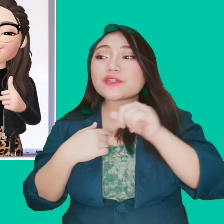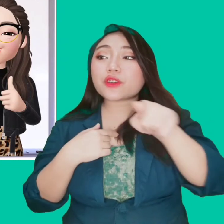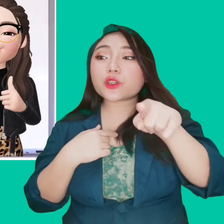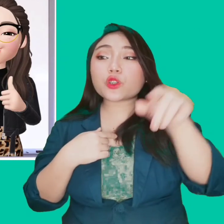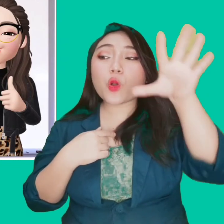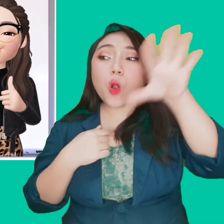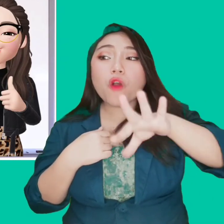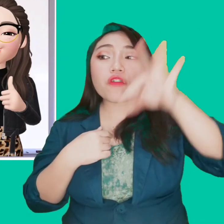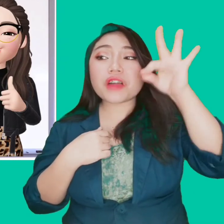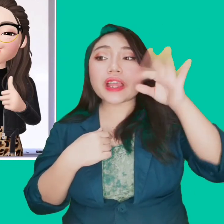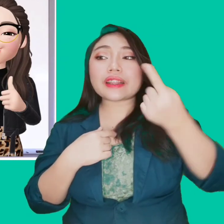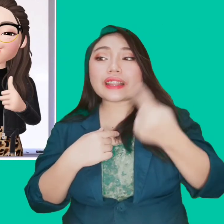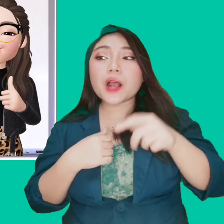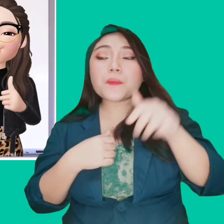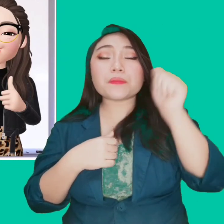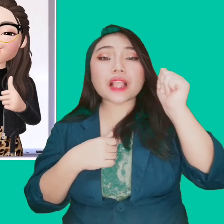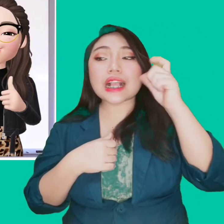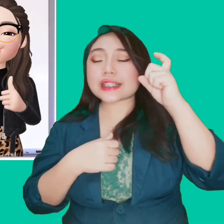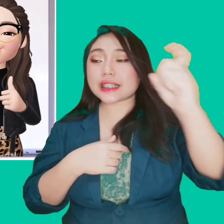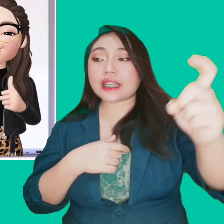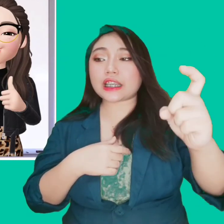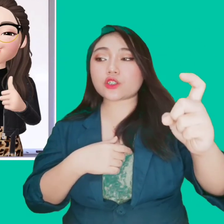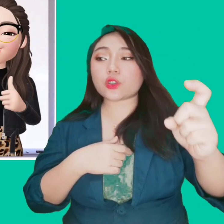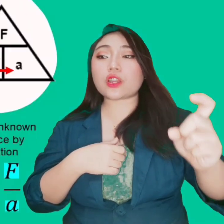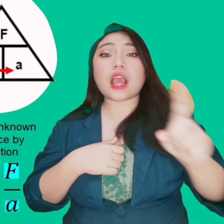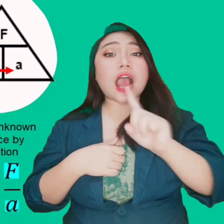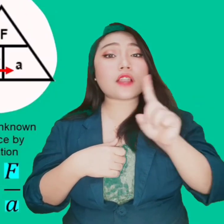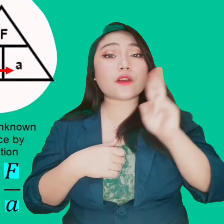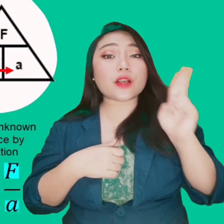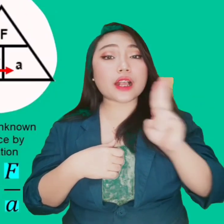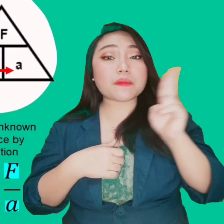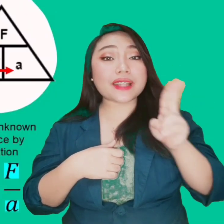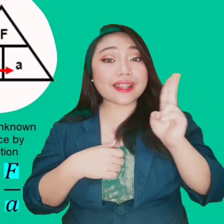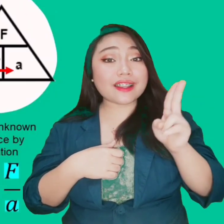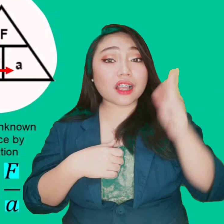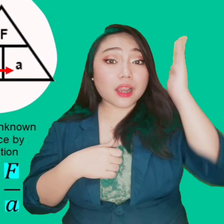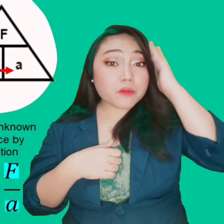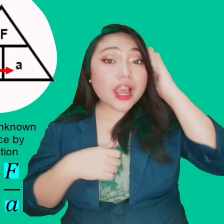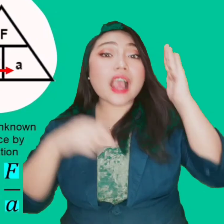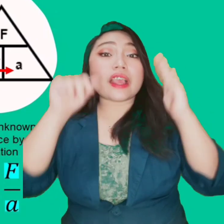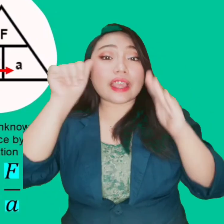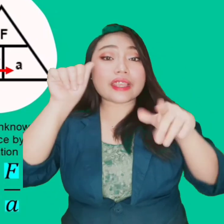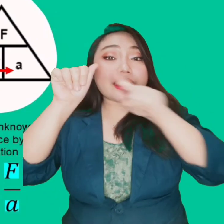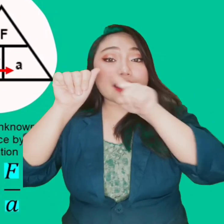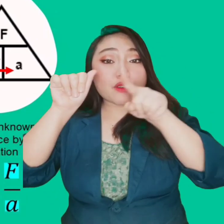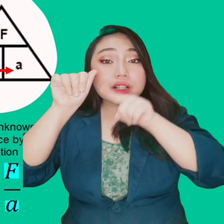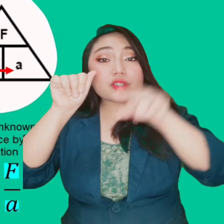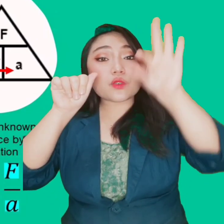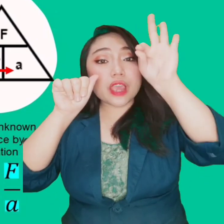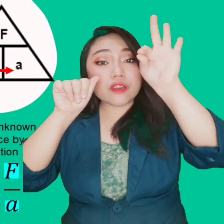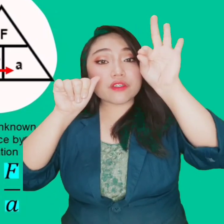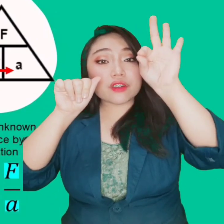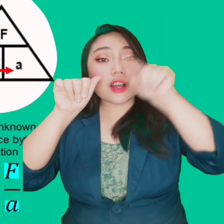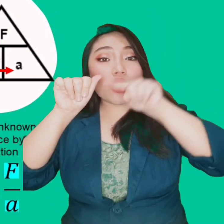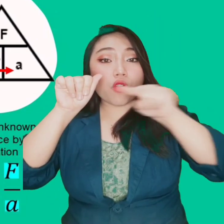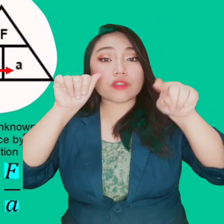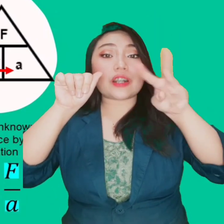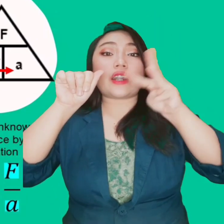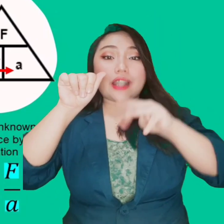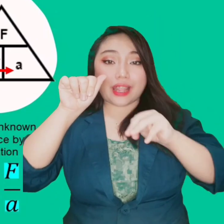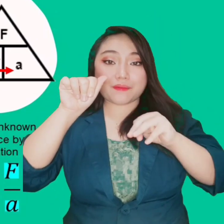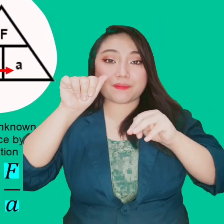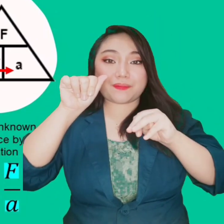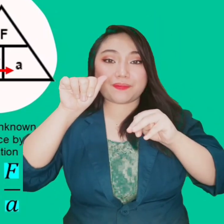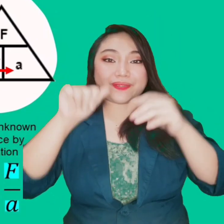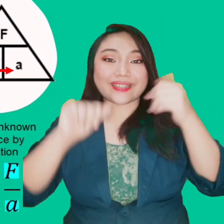activity, number 3, you would be finding the acceleration. What would you do? You would be using A